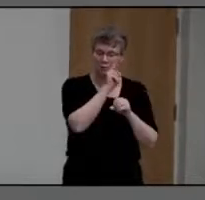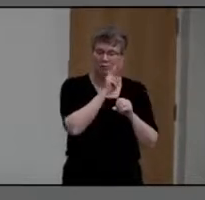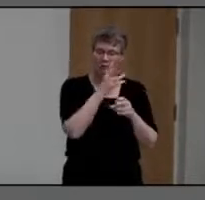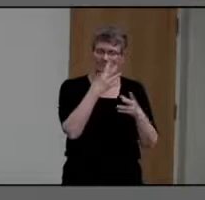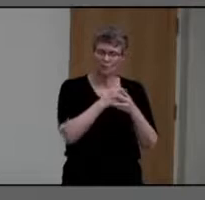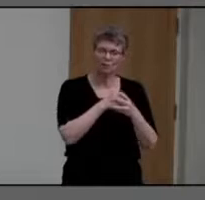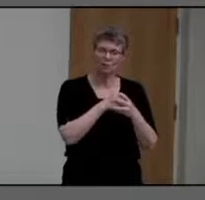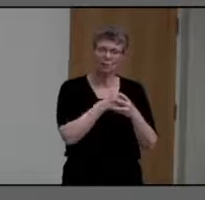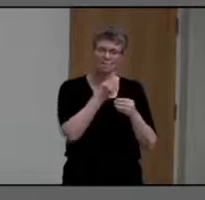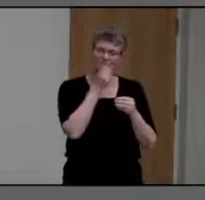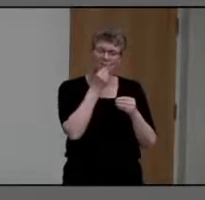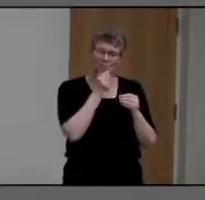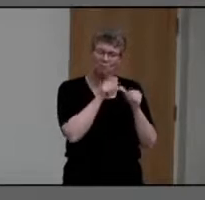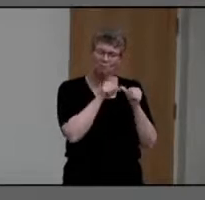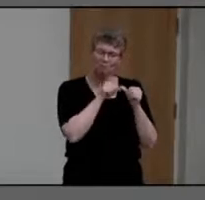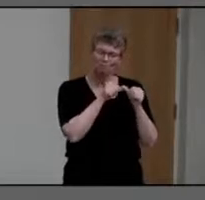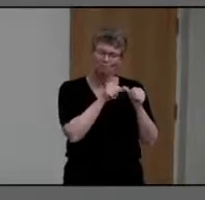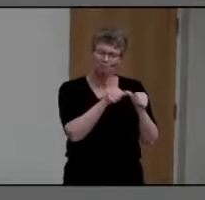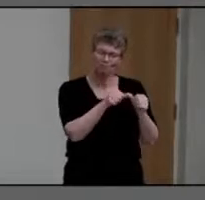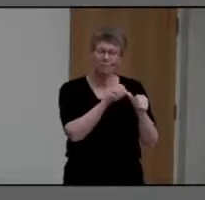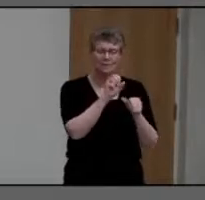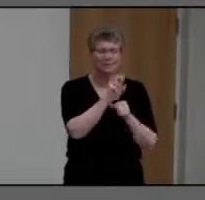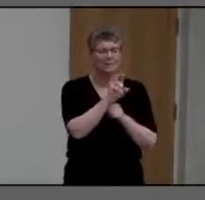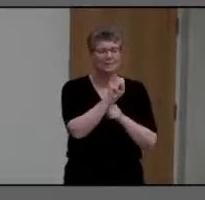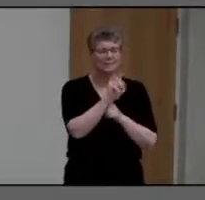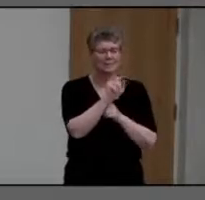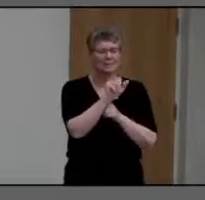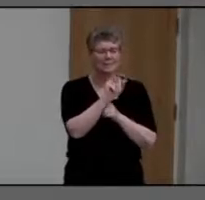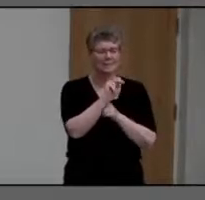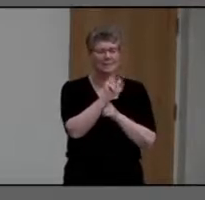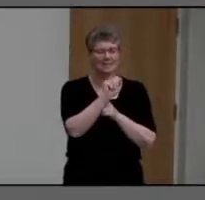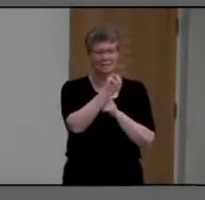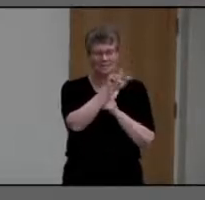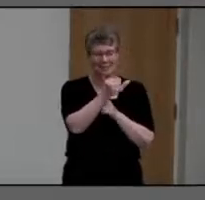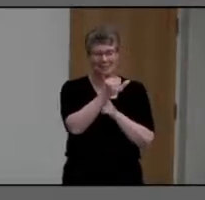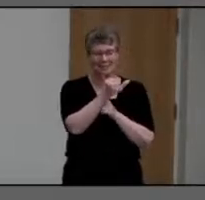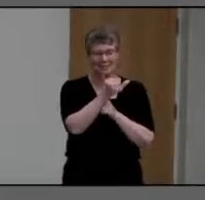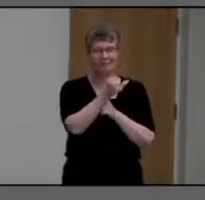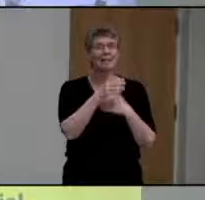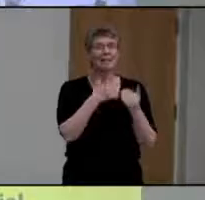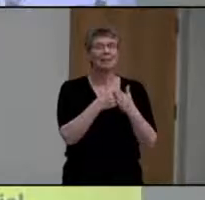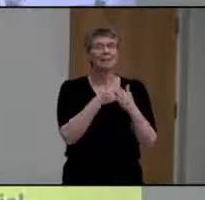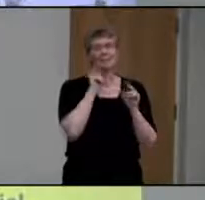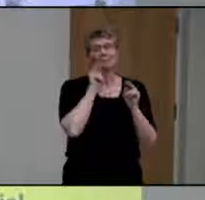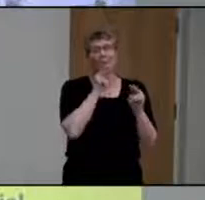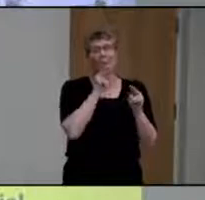those issues. So more to come. Thanks everybody for being here and have a great night.